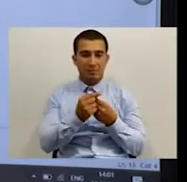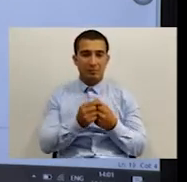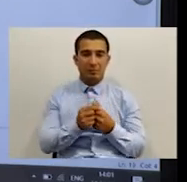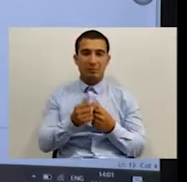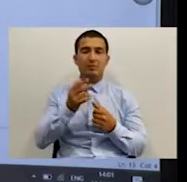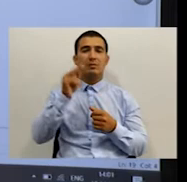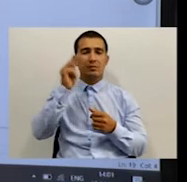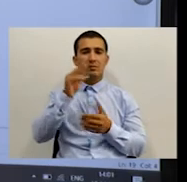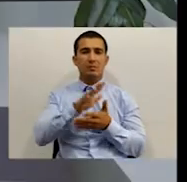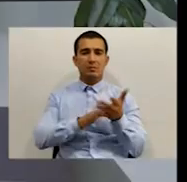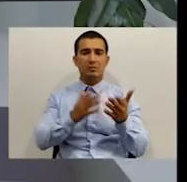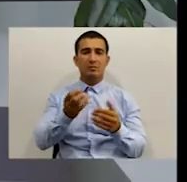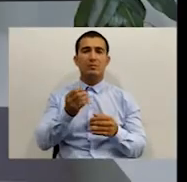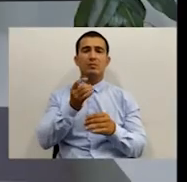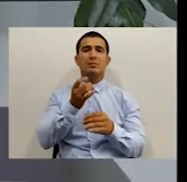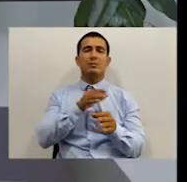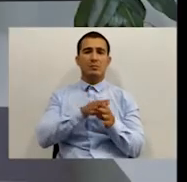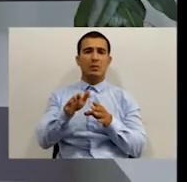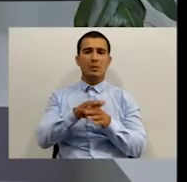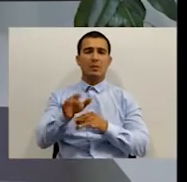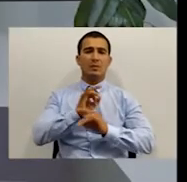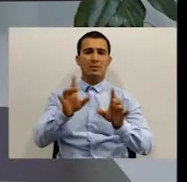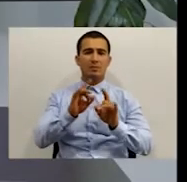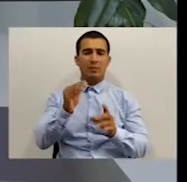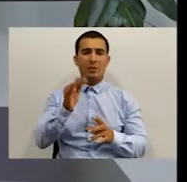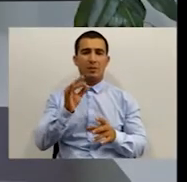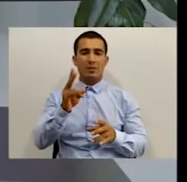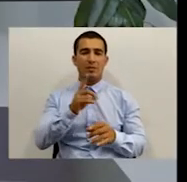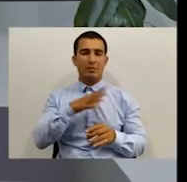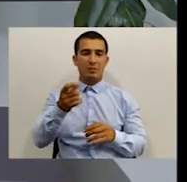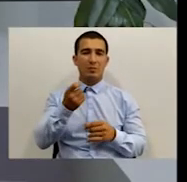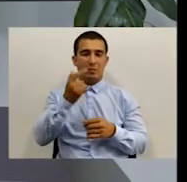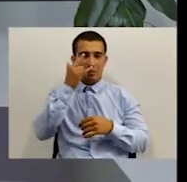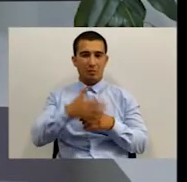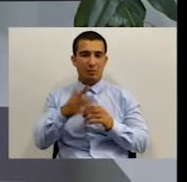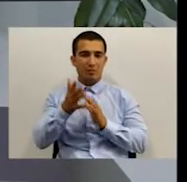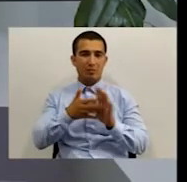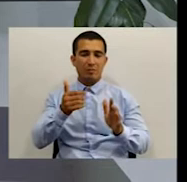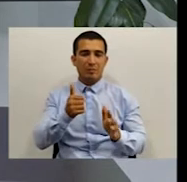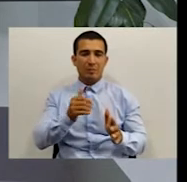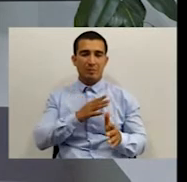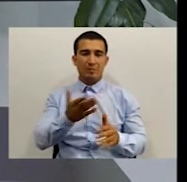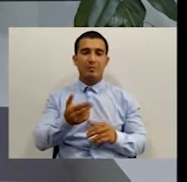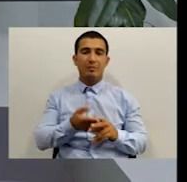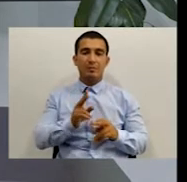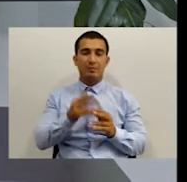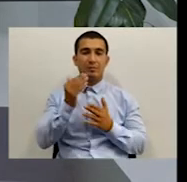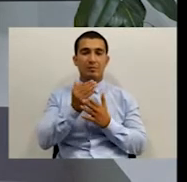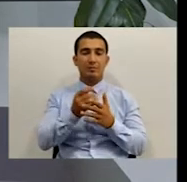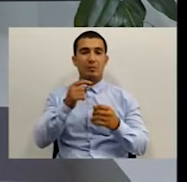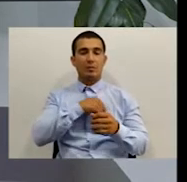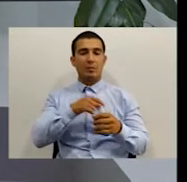Ana endi biz hali mashg'ulotimiz davomida yana to'liqroq ma'lumot olamiz. Forni yaxshiroq tushunishimiz uchun